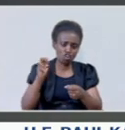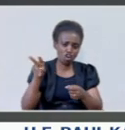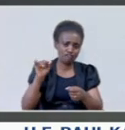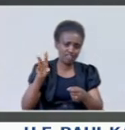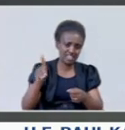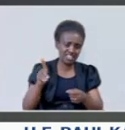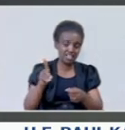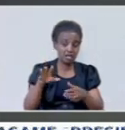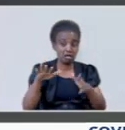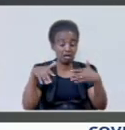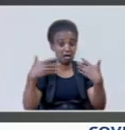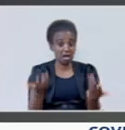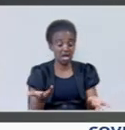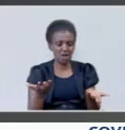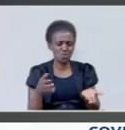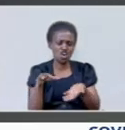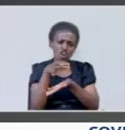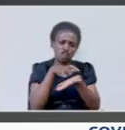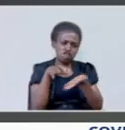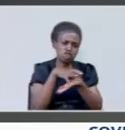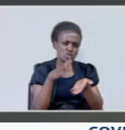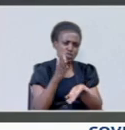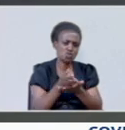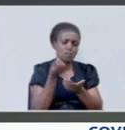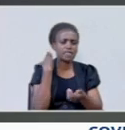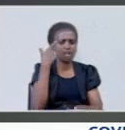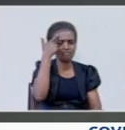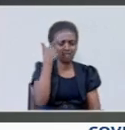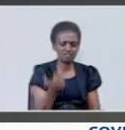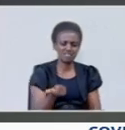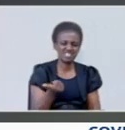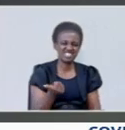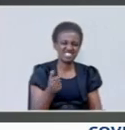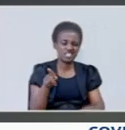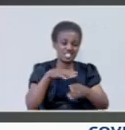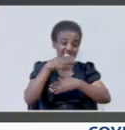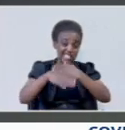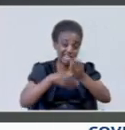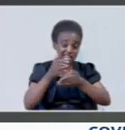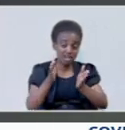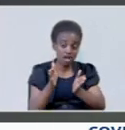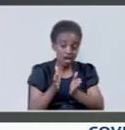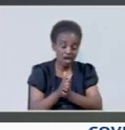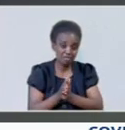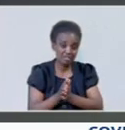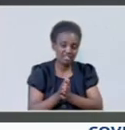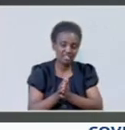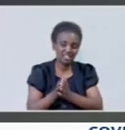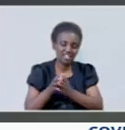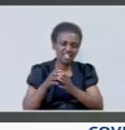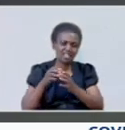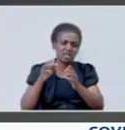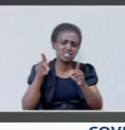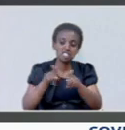pandemic. There is no question that industries have been negatively affected by the measures, even people's families and every location where they